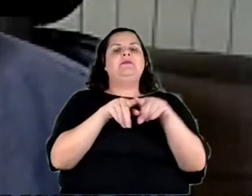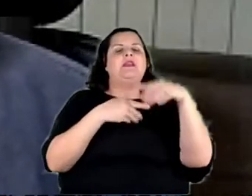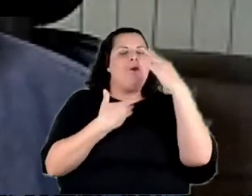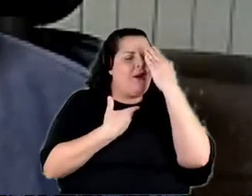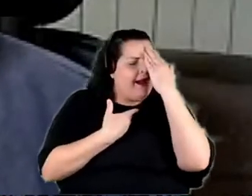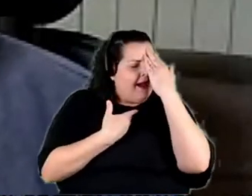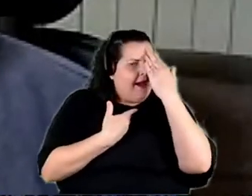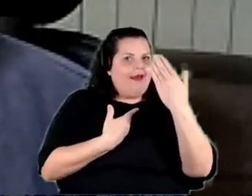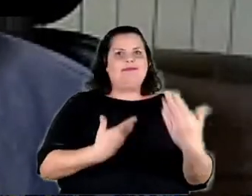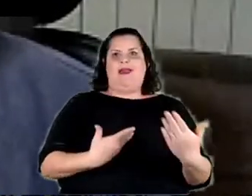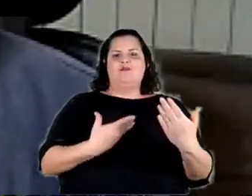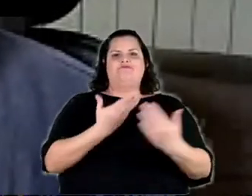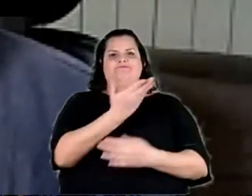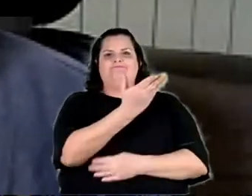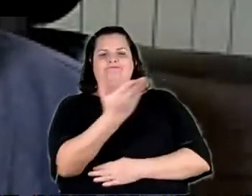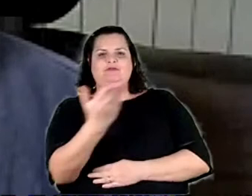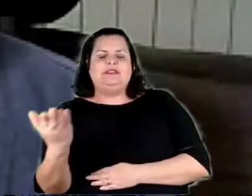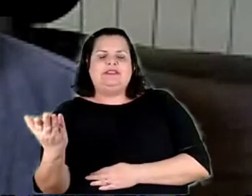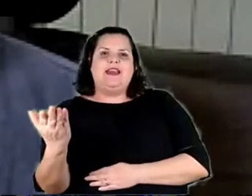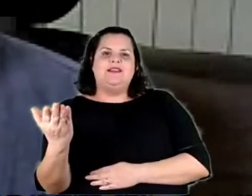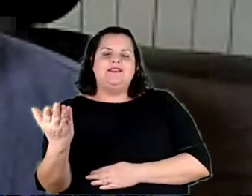standing with Israel,